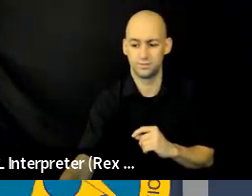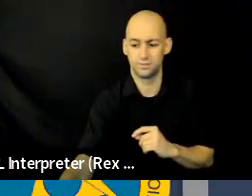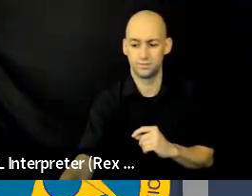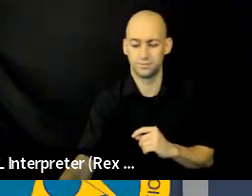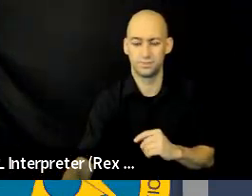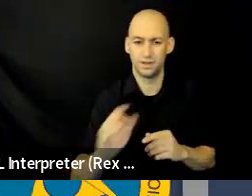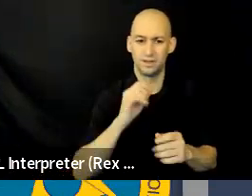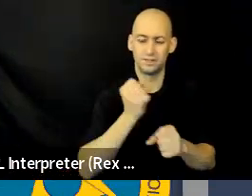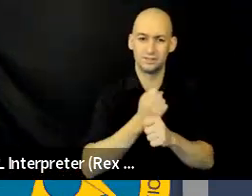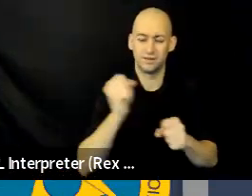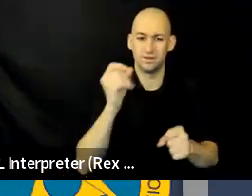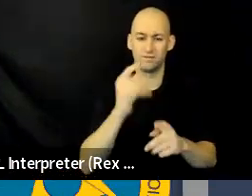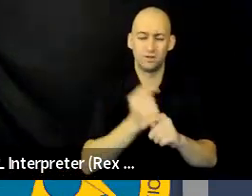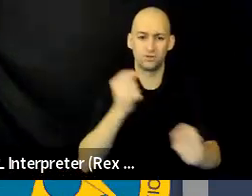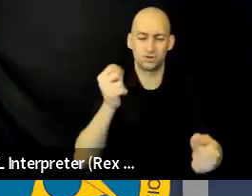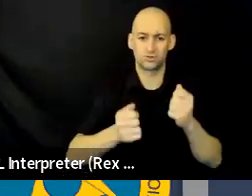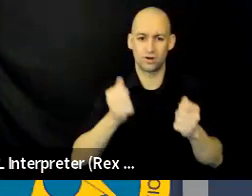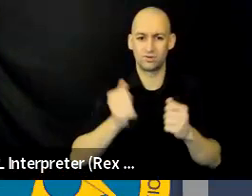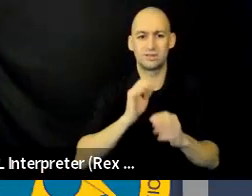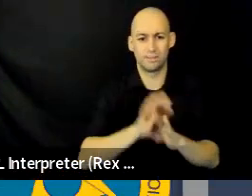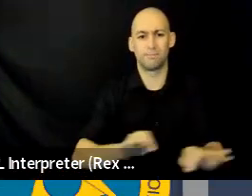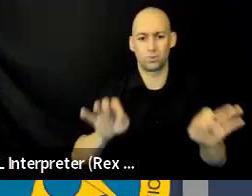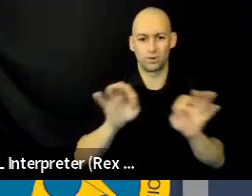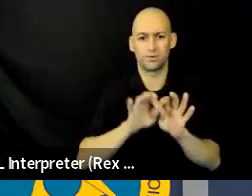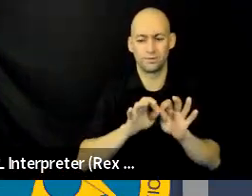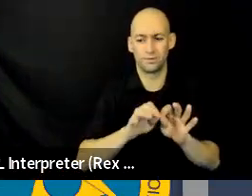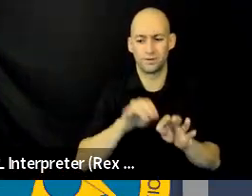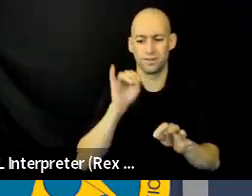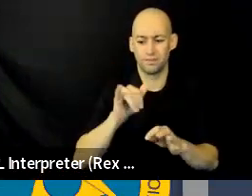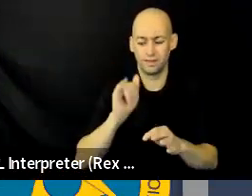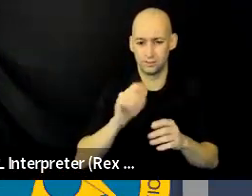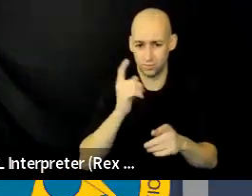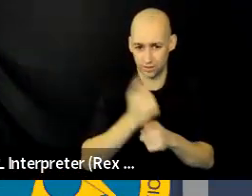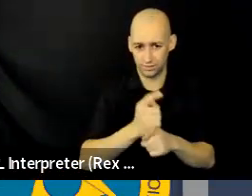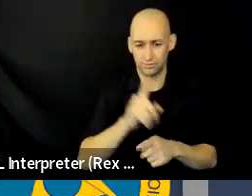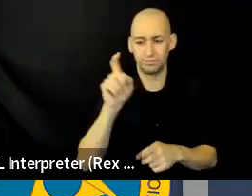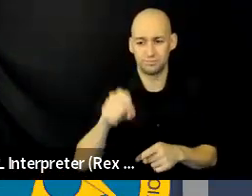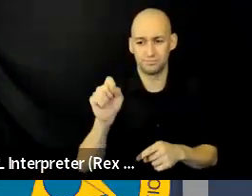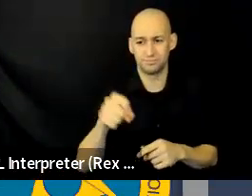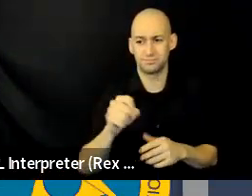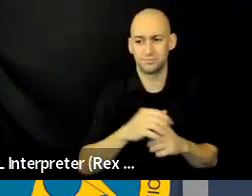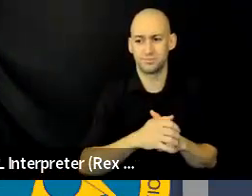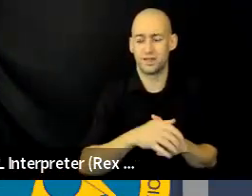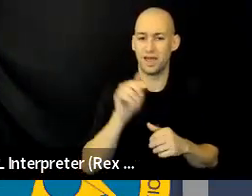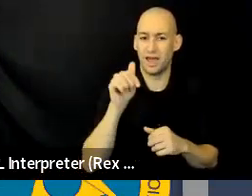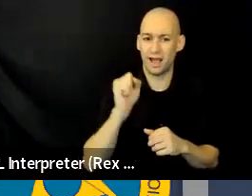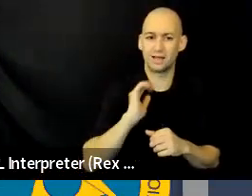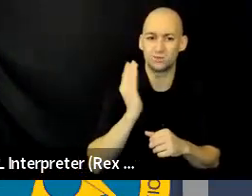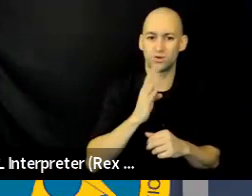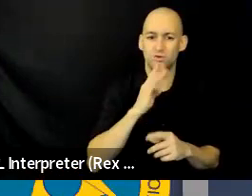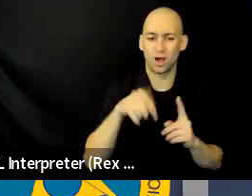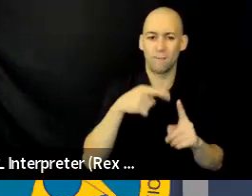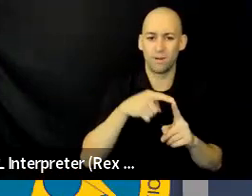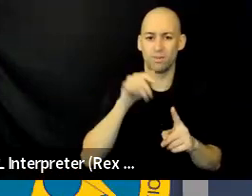we're using that radius, and that's how you design things based on design standards, correct? Yep. And so as we're talking about this is